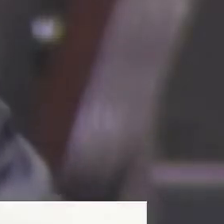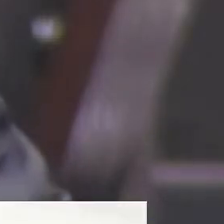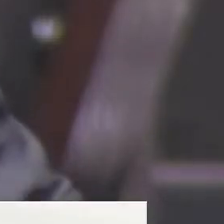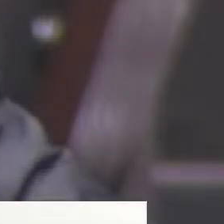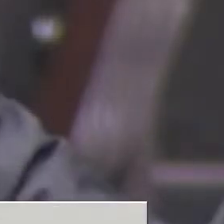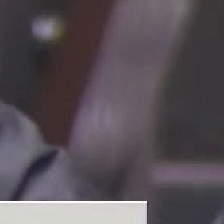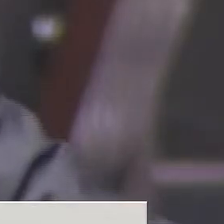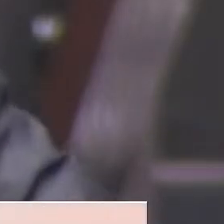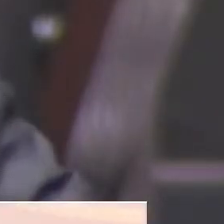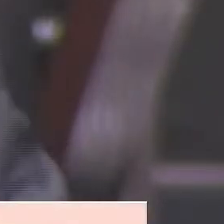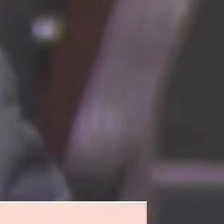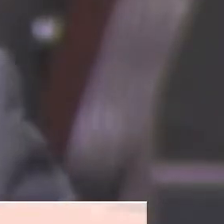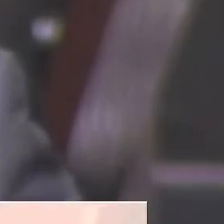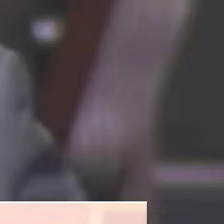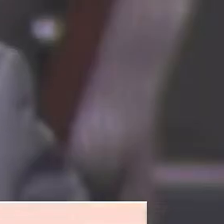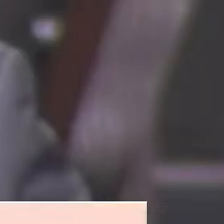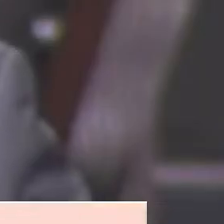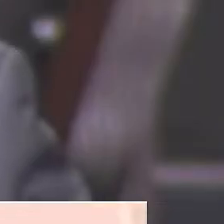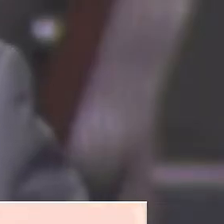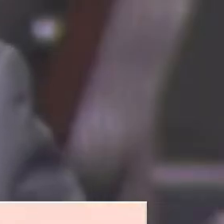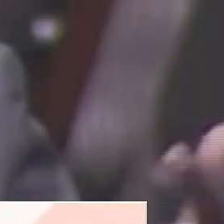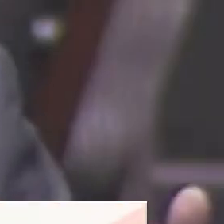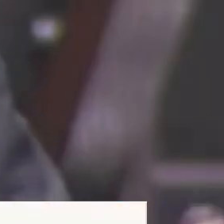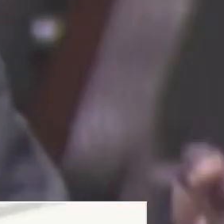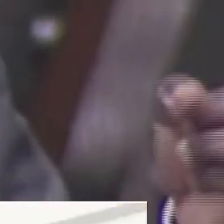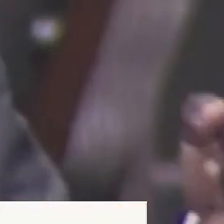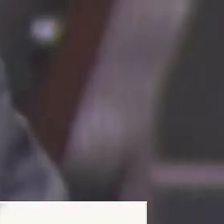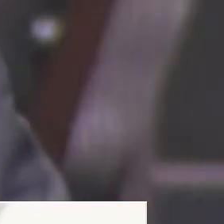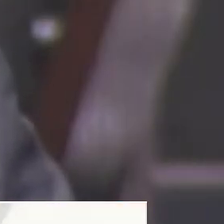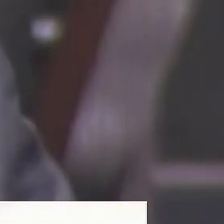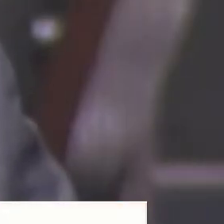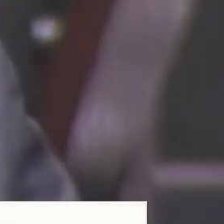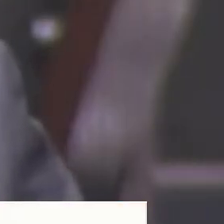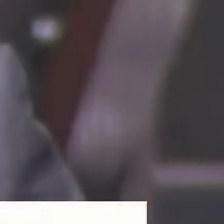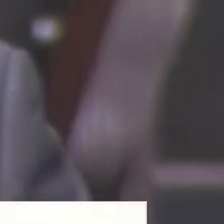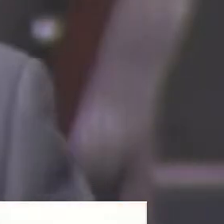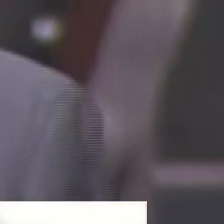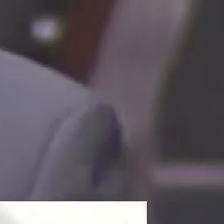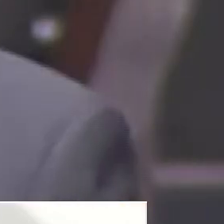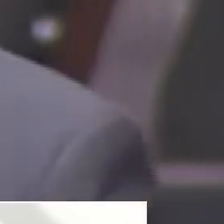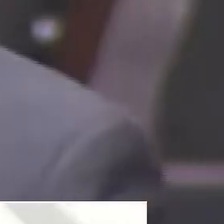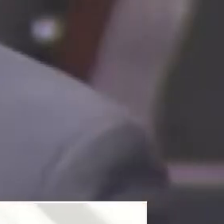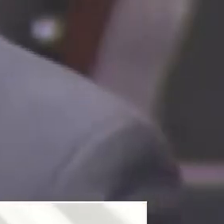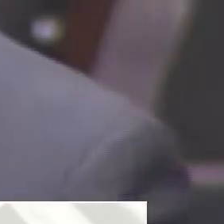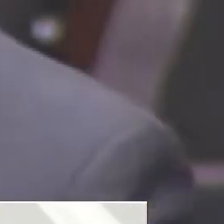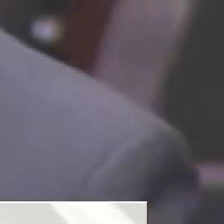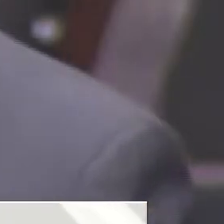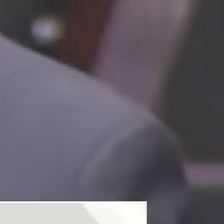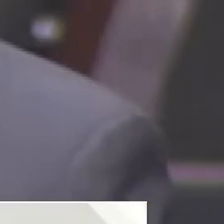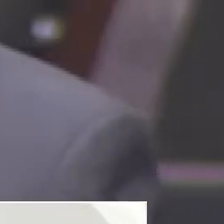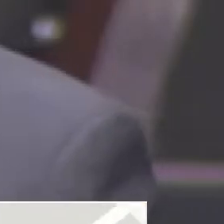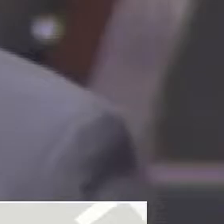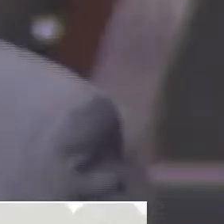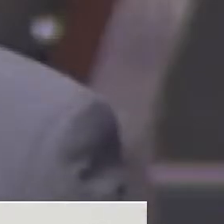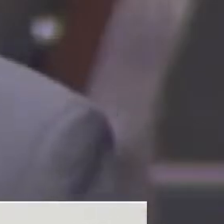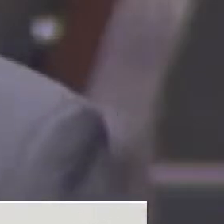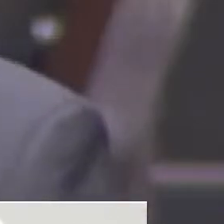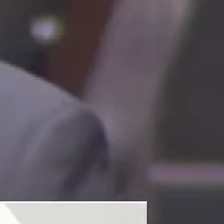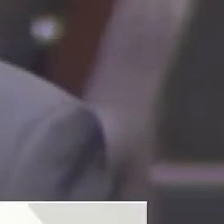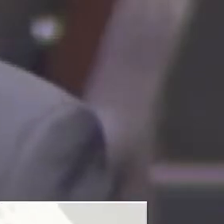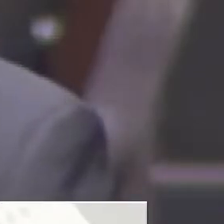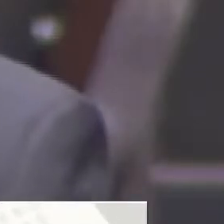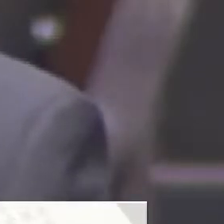examination. That is 23 billion. And we should also give money, look for money for help to give this